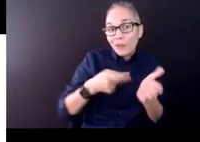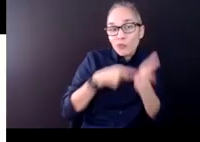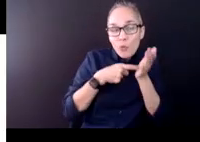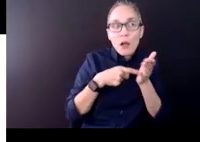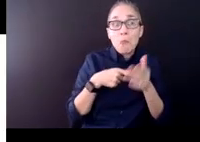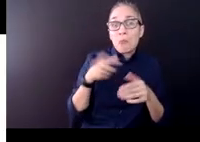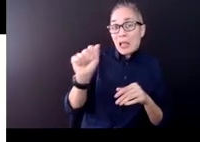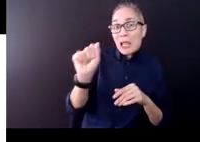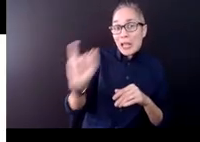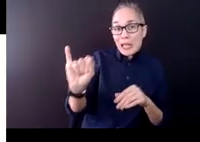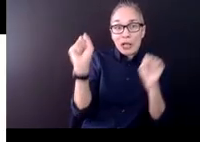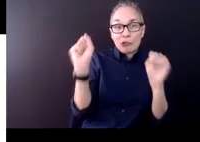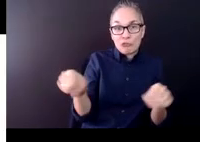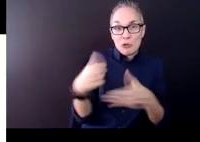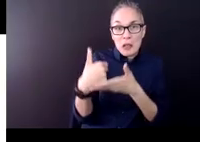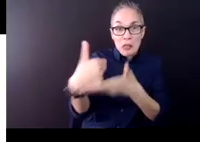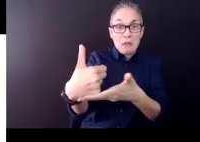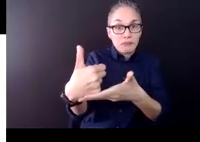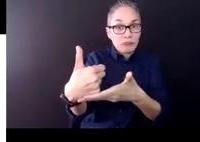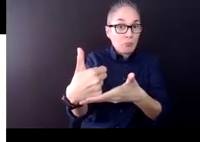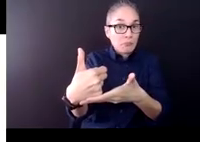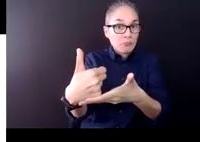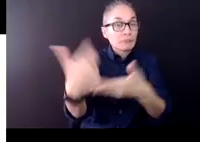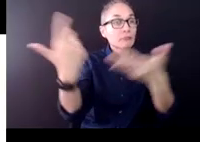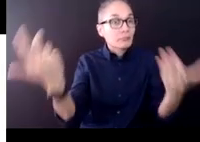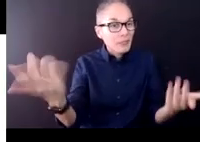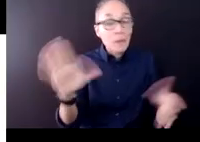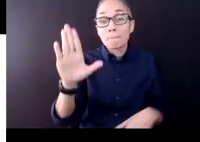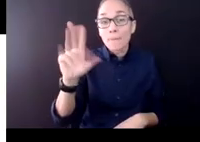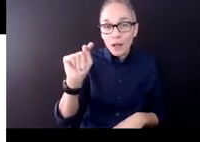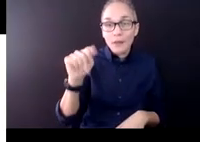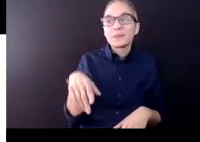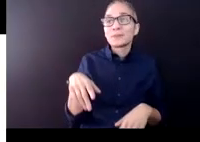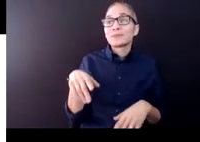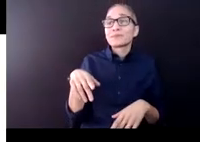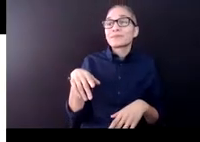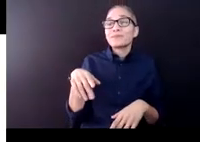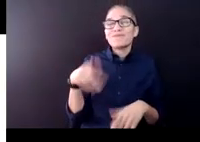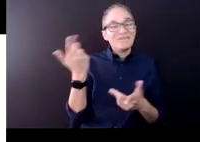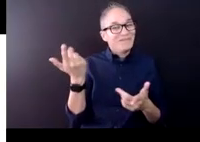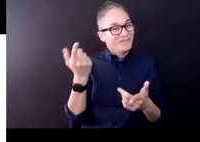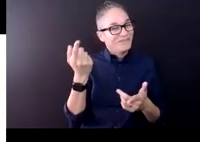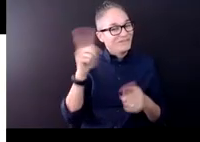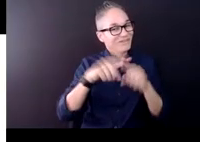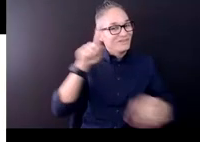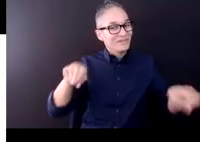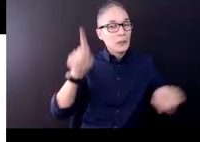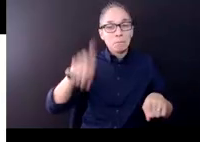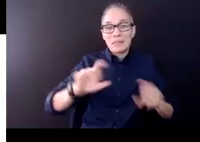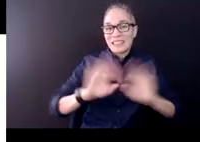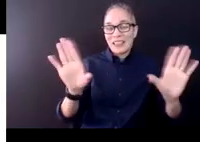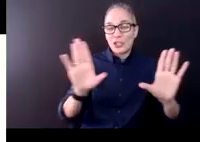a helpful use of AI, but that, of course, has to be very, very clearly